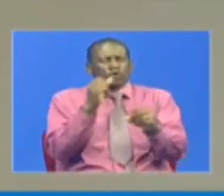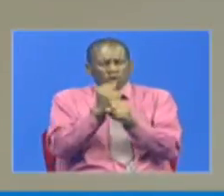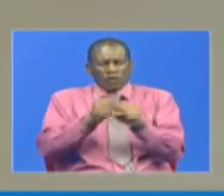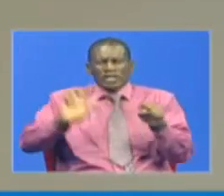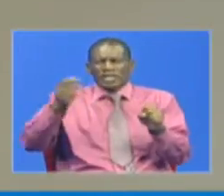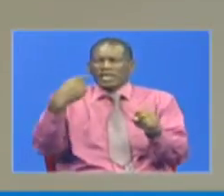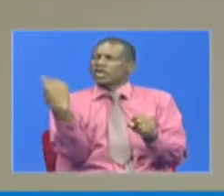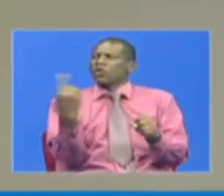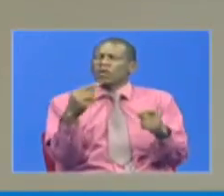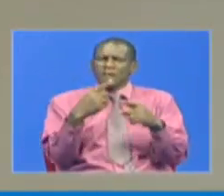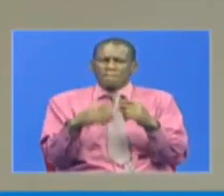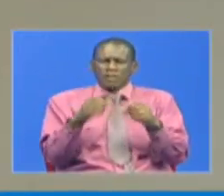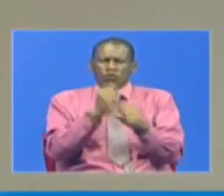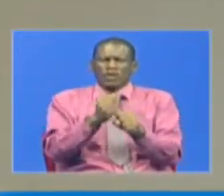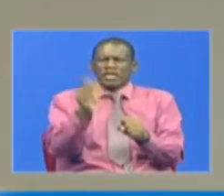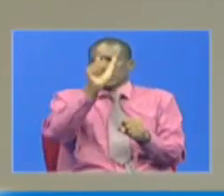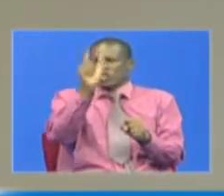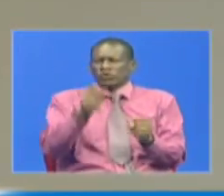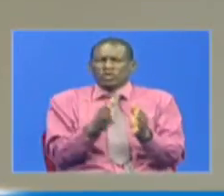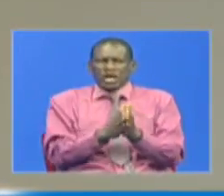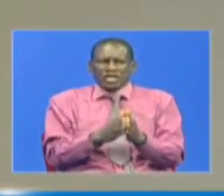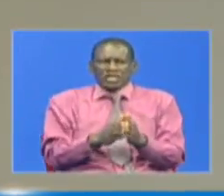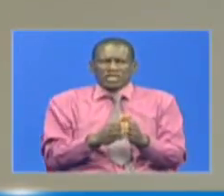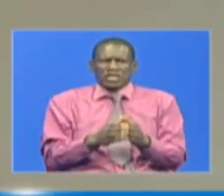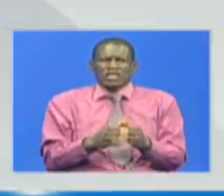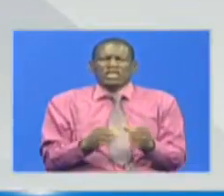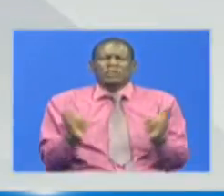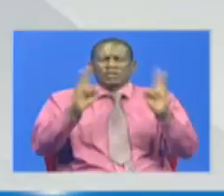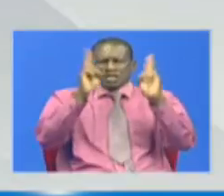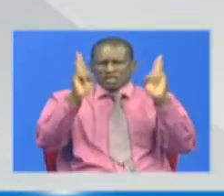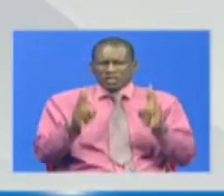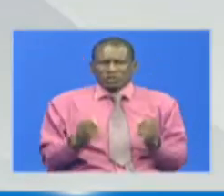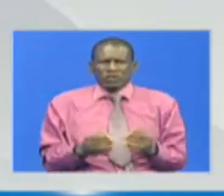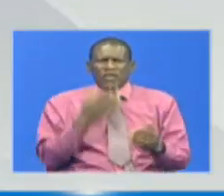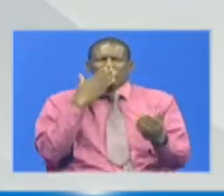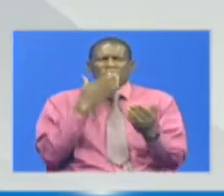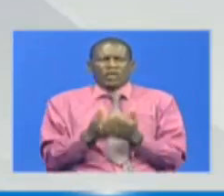but serving the region and serving a global audience. Thank you very